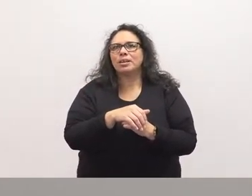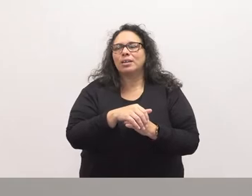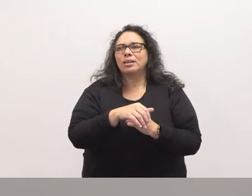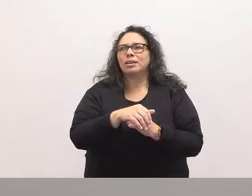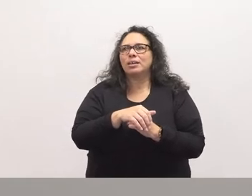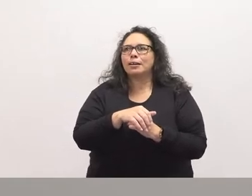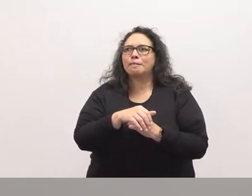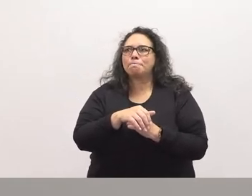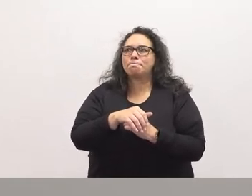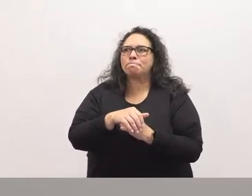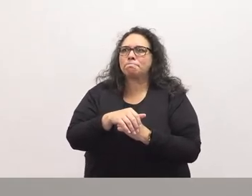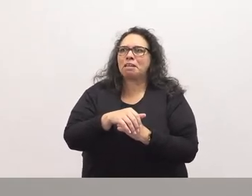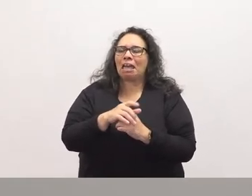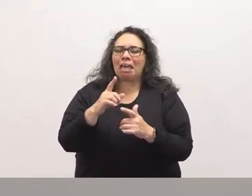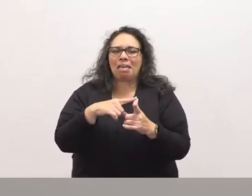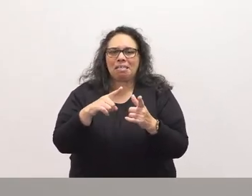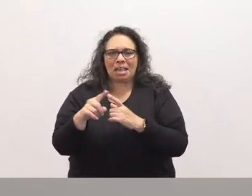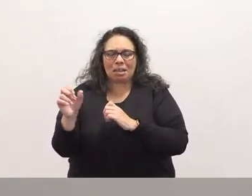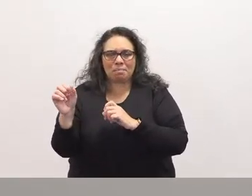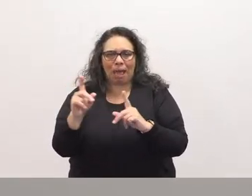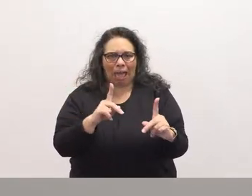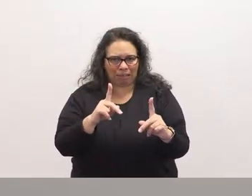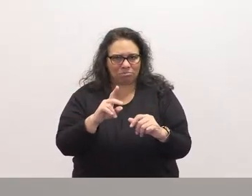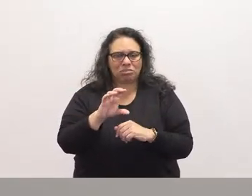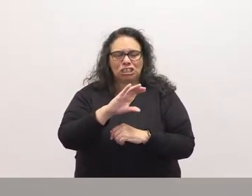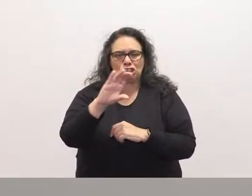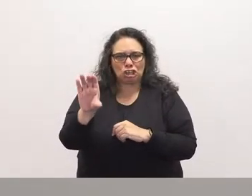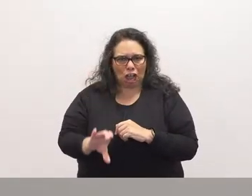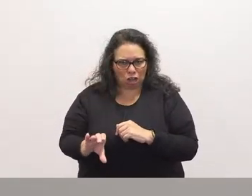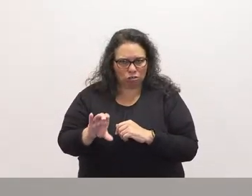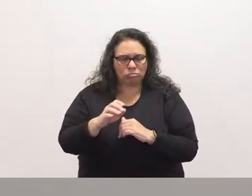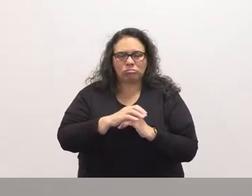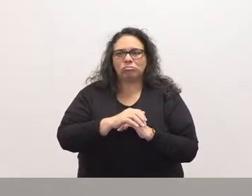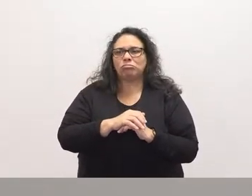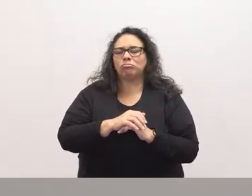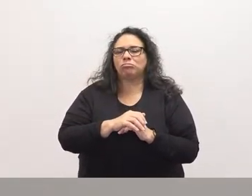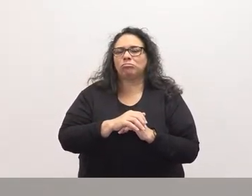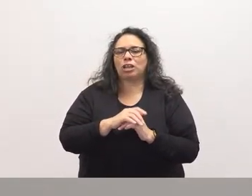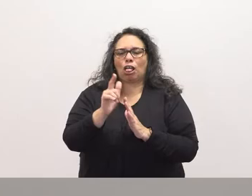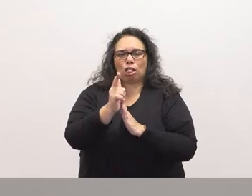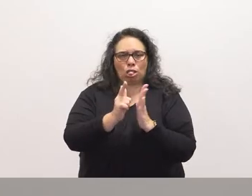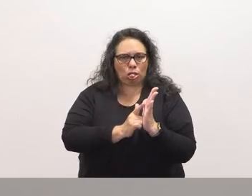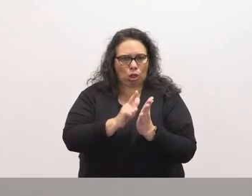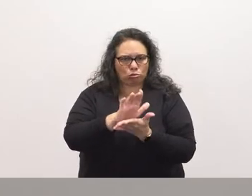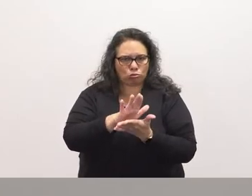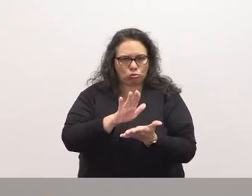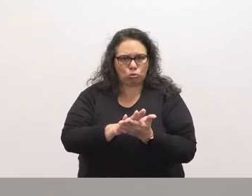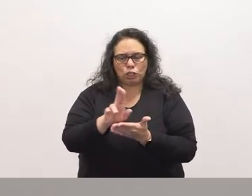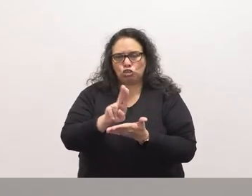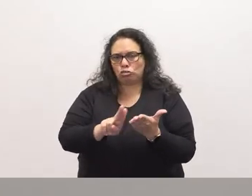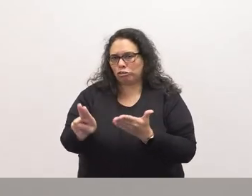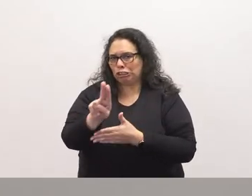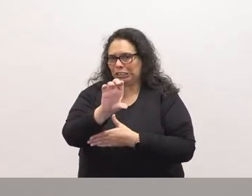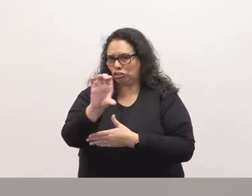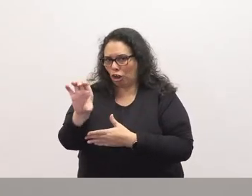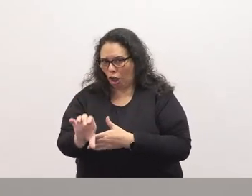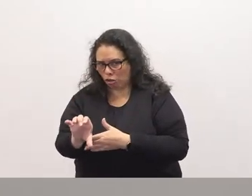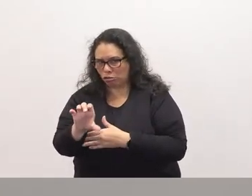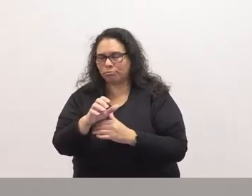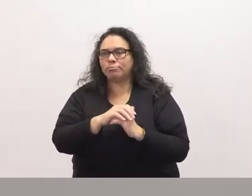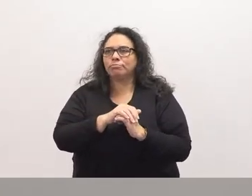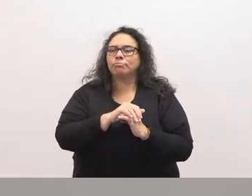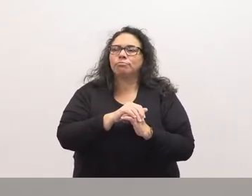up in Chicago, and he wound up going to law school at the University of Chicago,